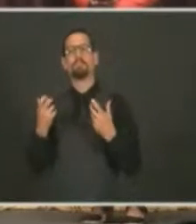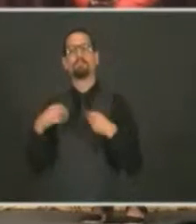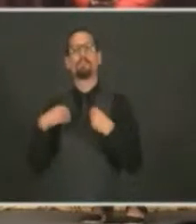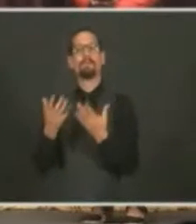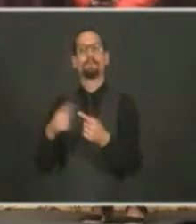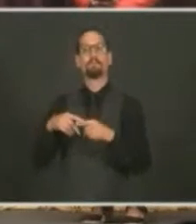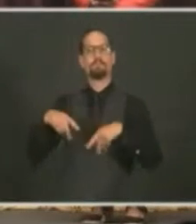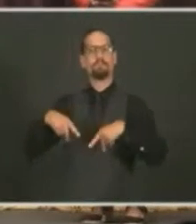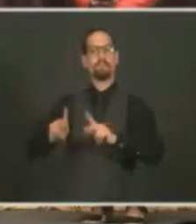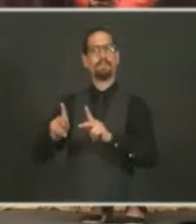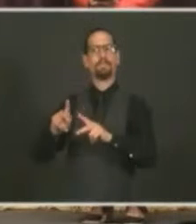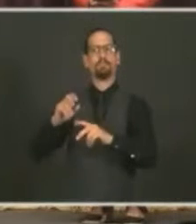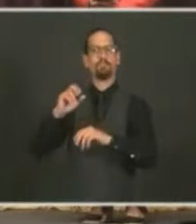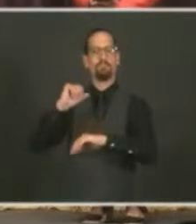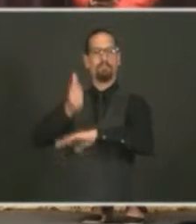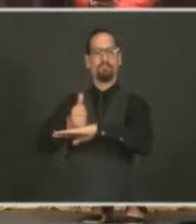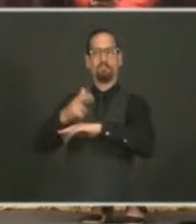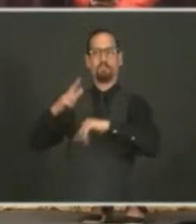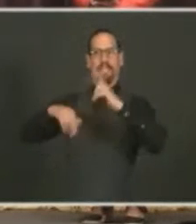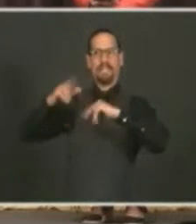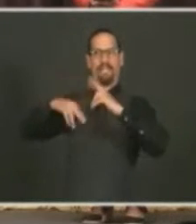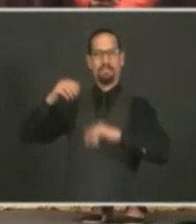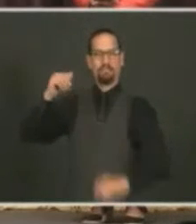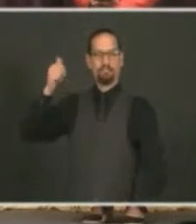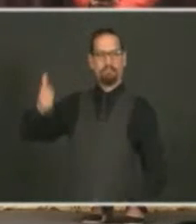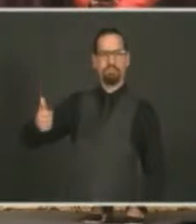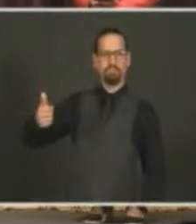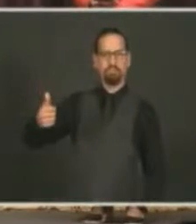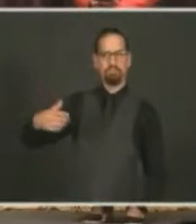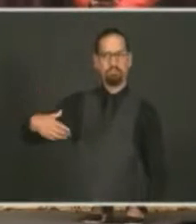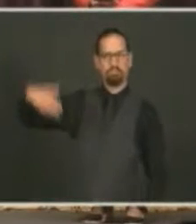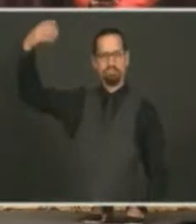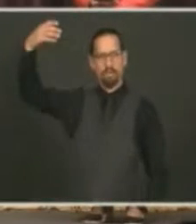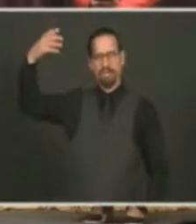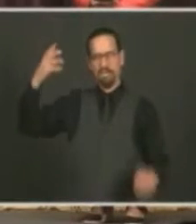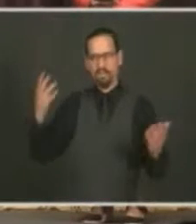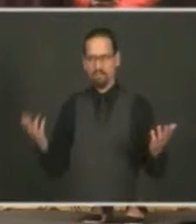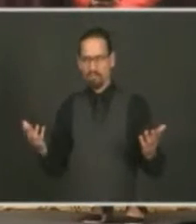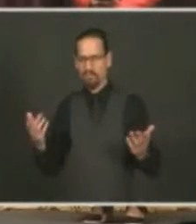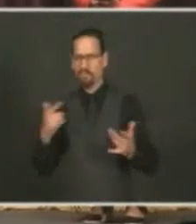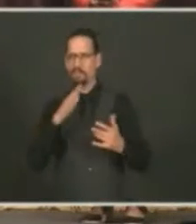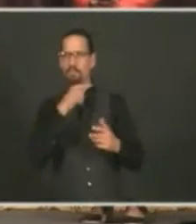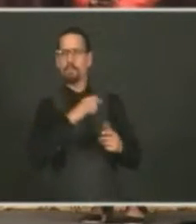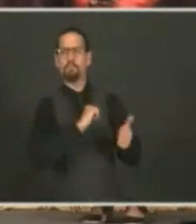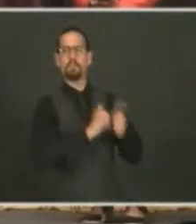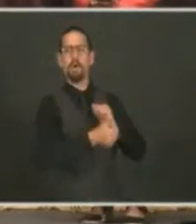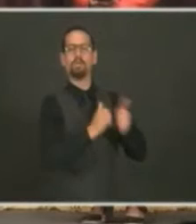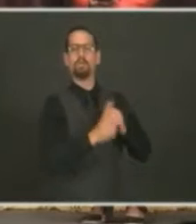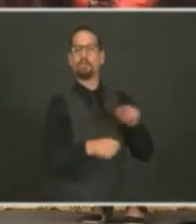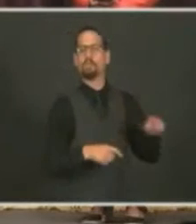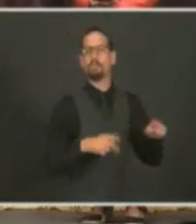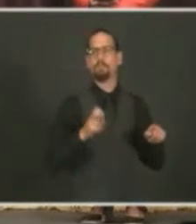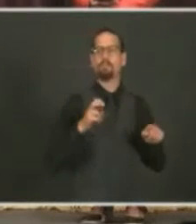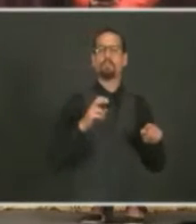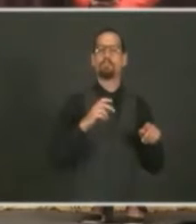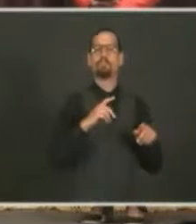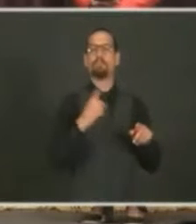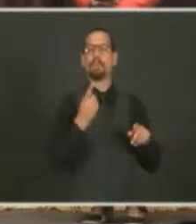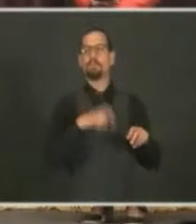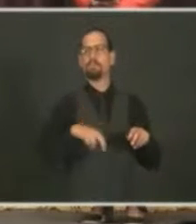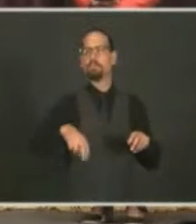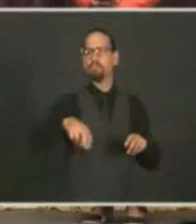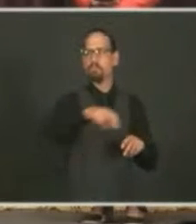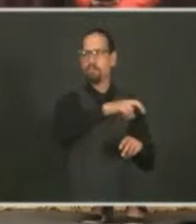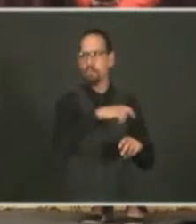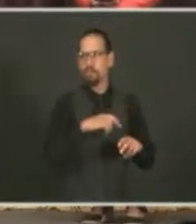despite the initial concerns about that. Now they've enabled a sports book and now a mobile sports book despite constitutional concerns.